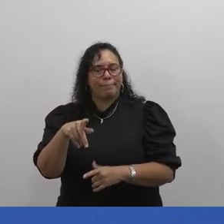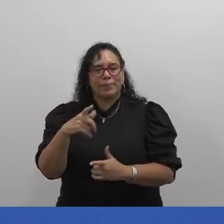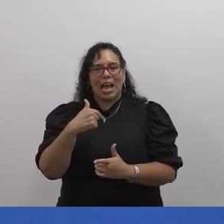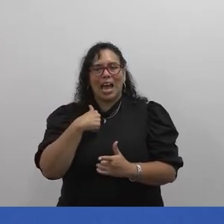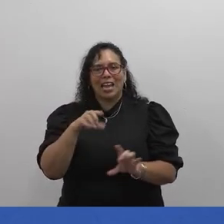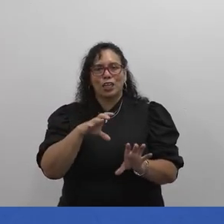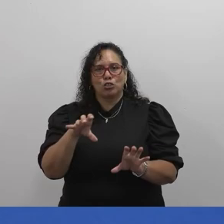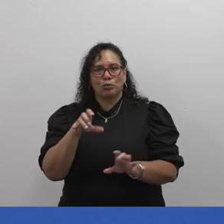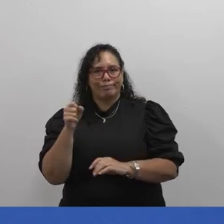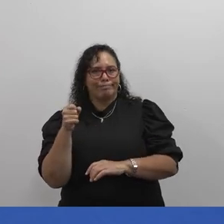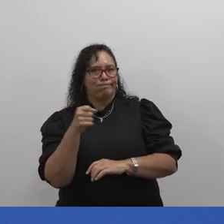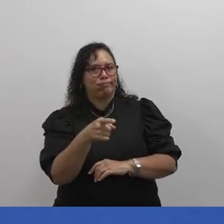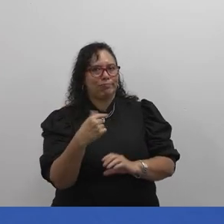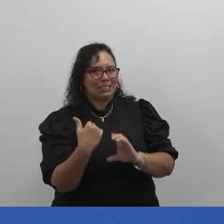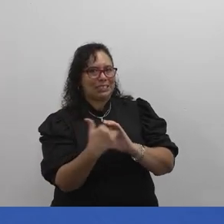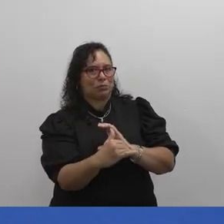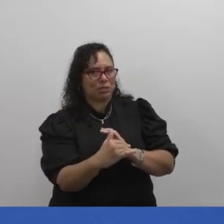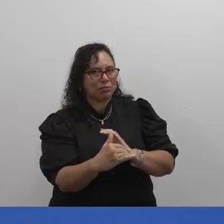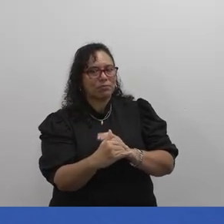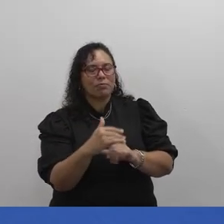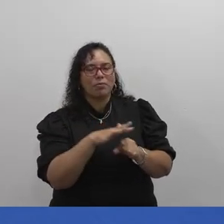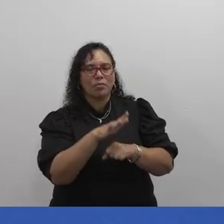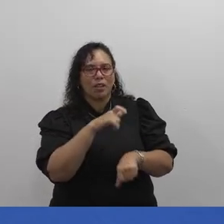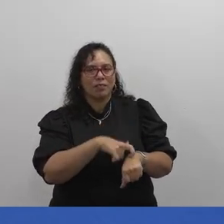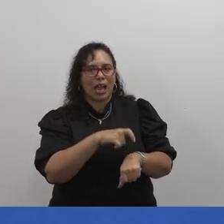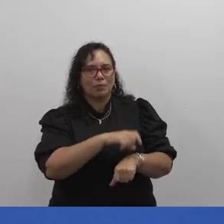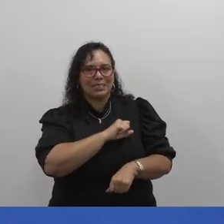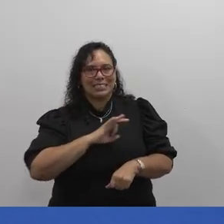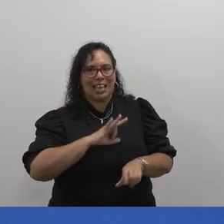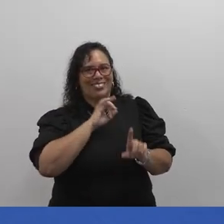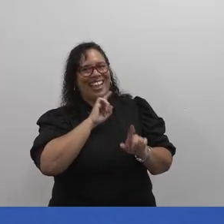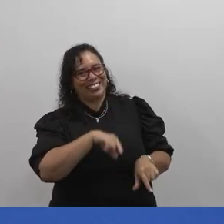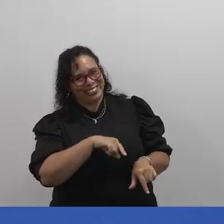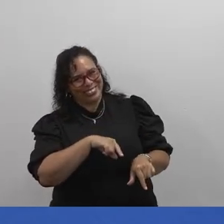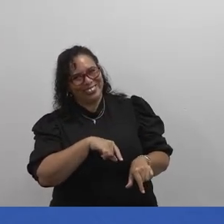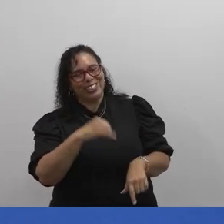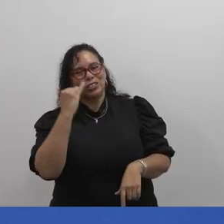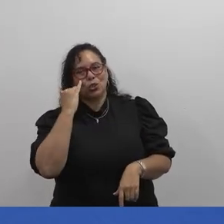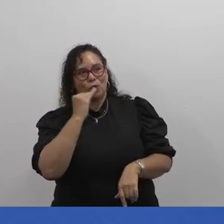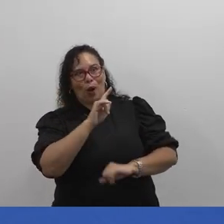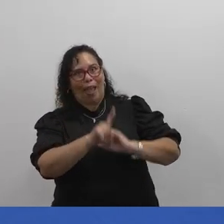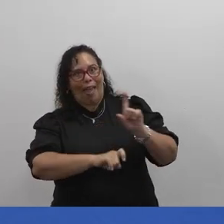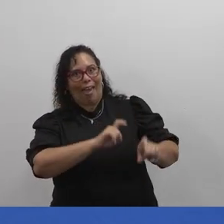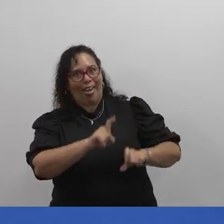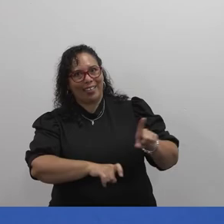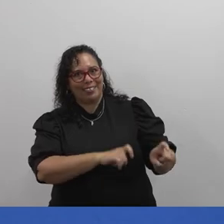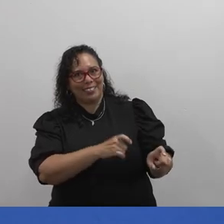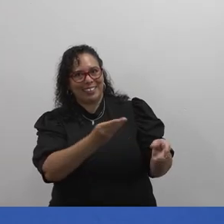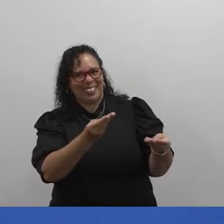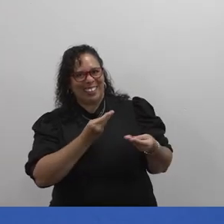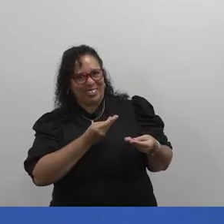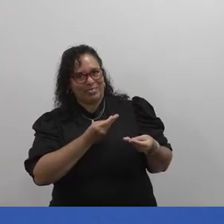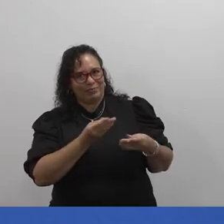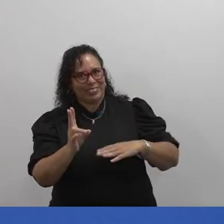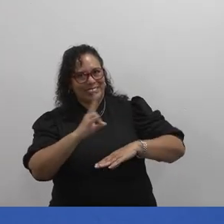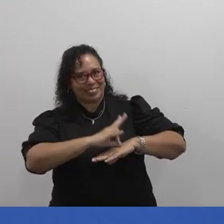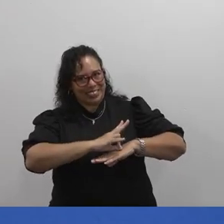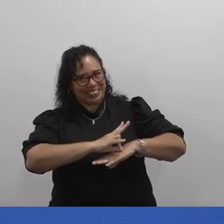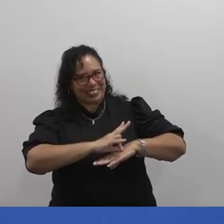when I do my board prep, I fire that off, again, with enough time for staff to be able to answer. So if we're going to ask staff to get us things